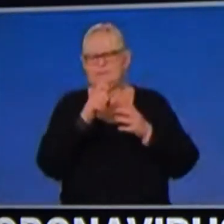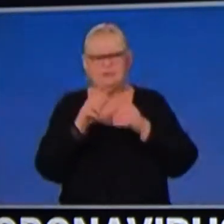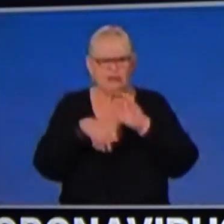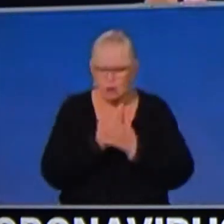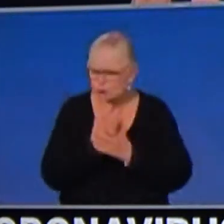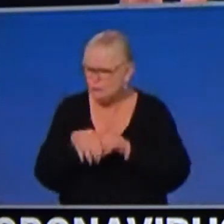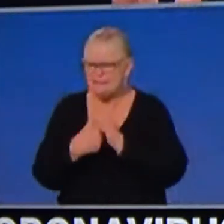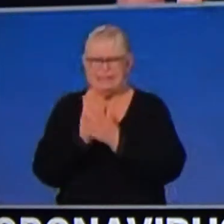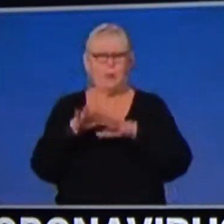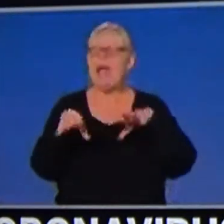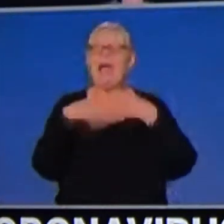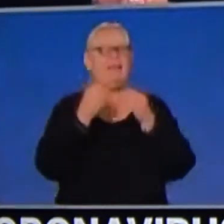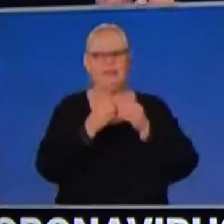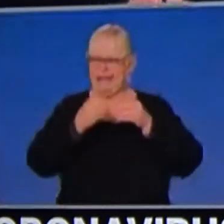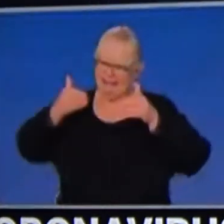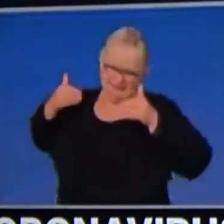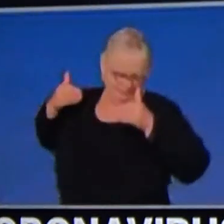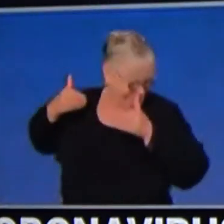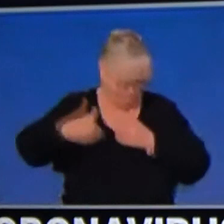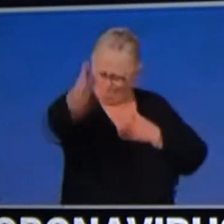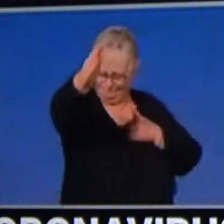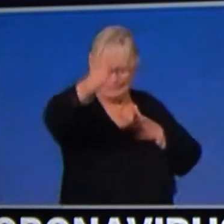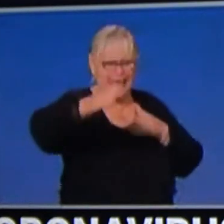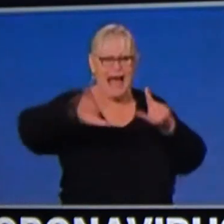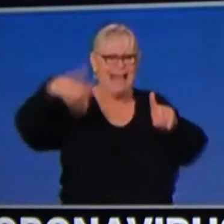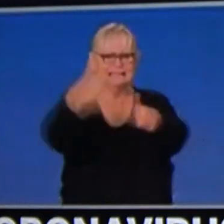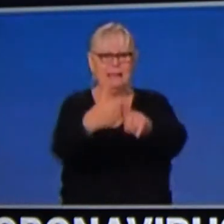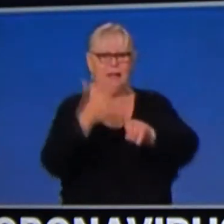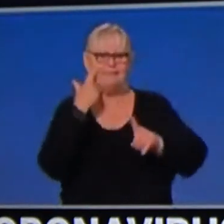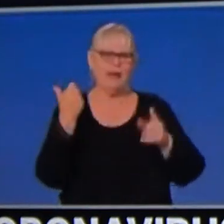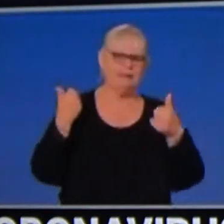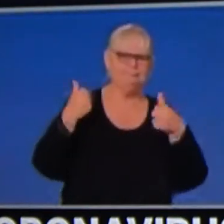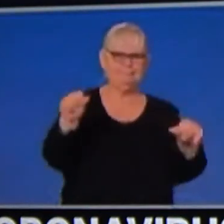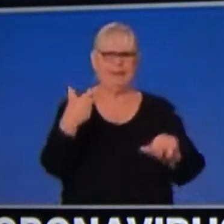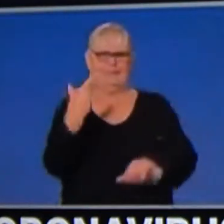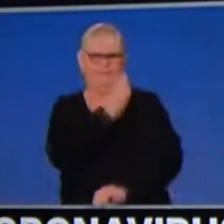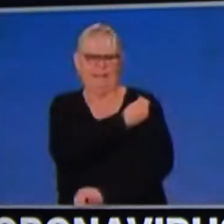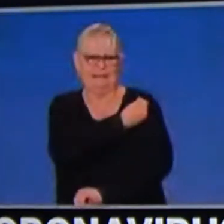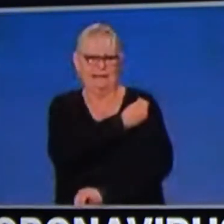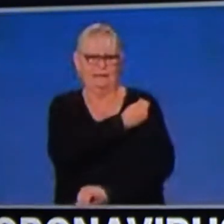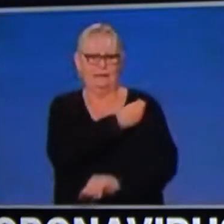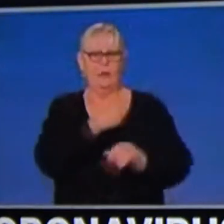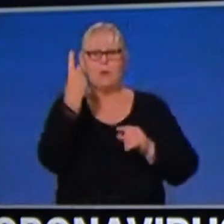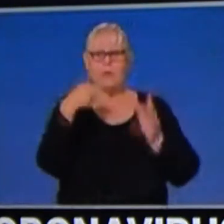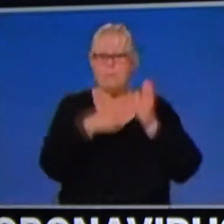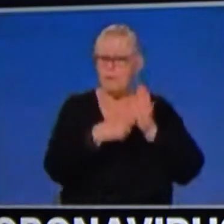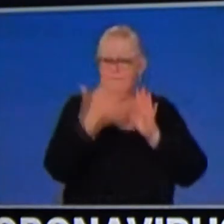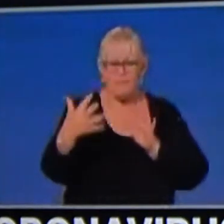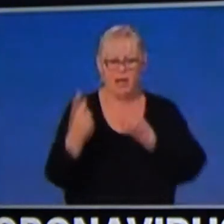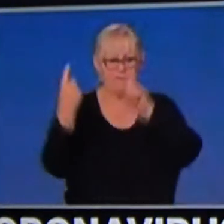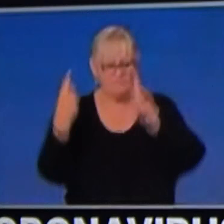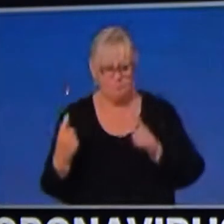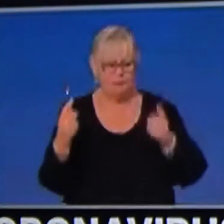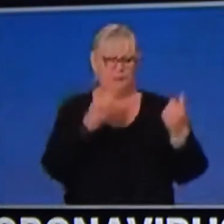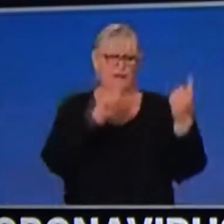that is something we should do until we find a vaccine. So those sorts of things, the 1.5 metres, being conscious of